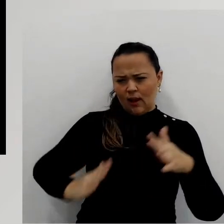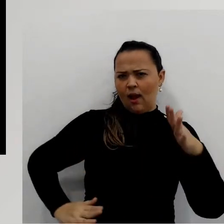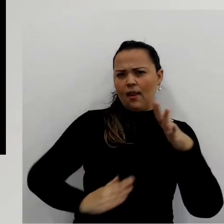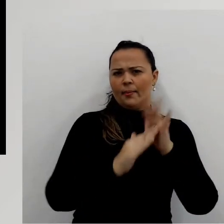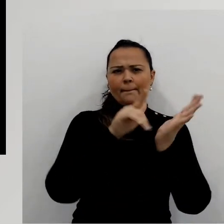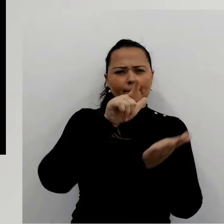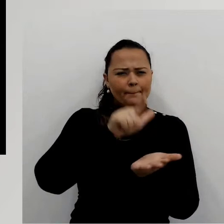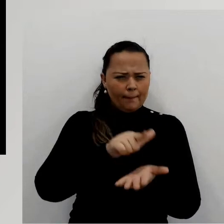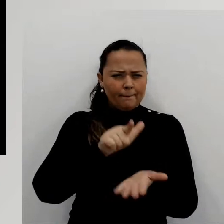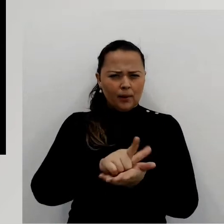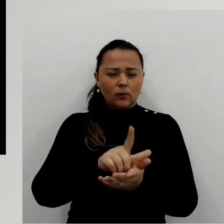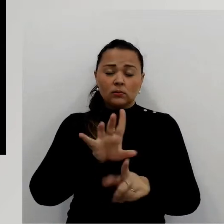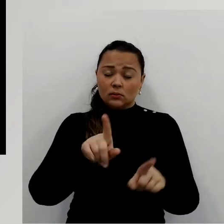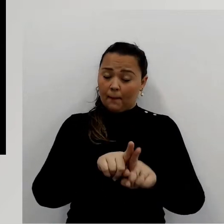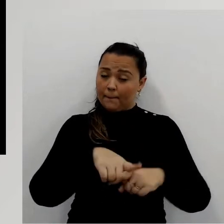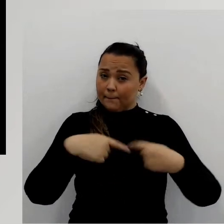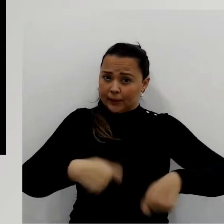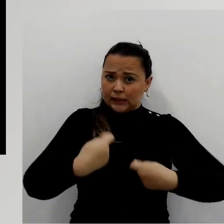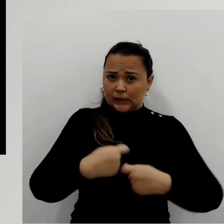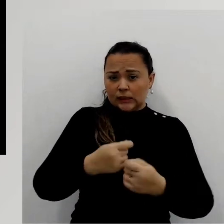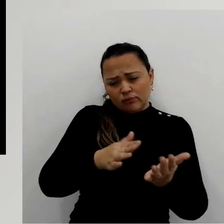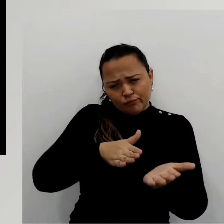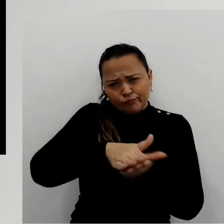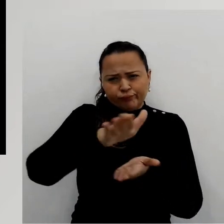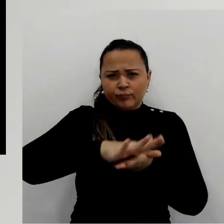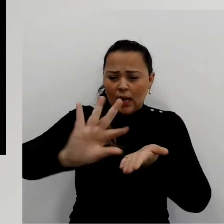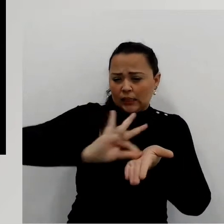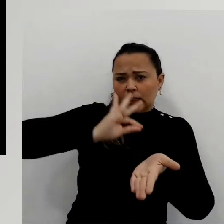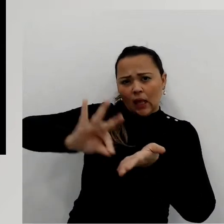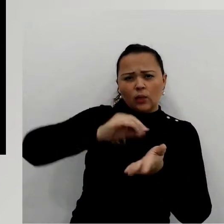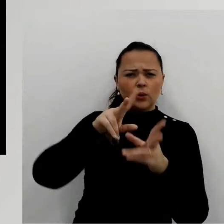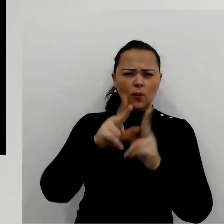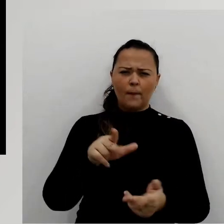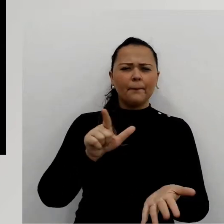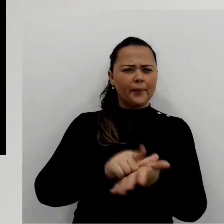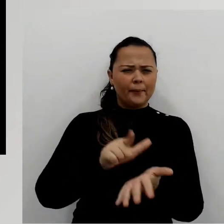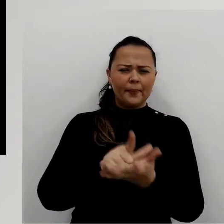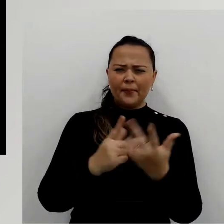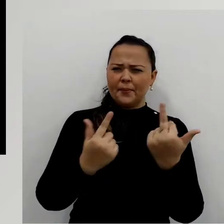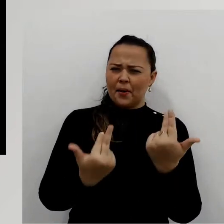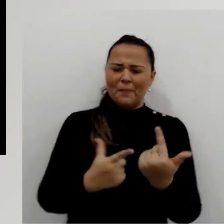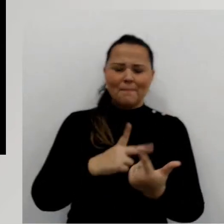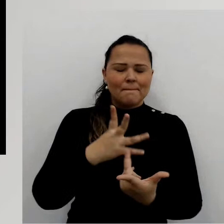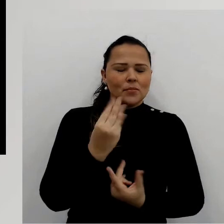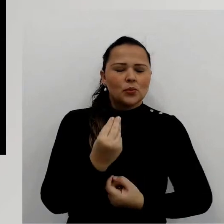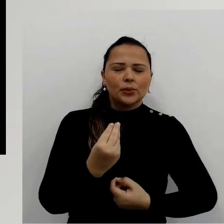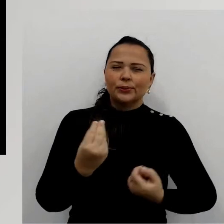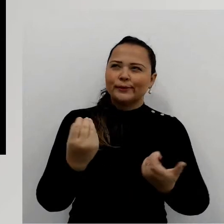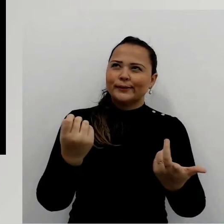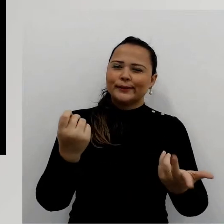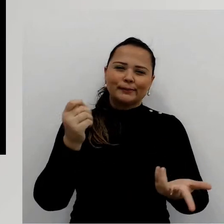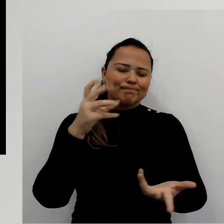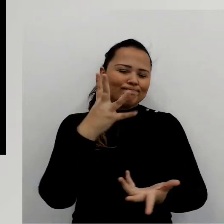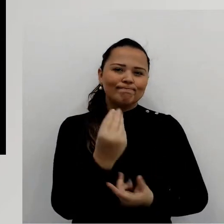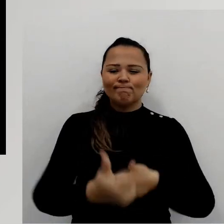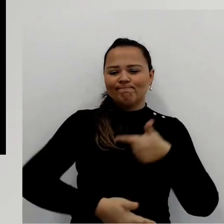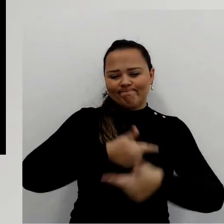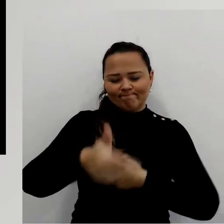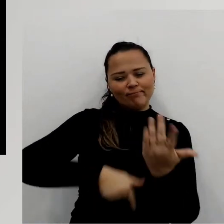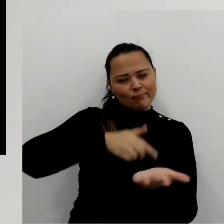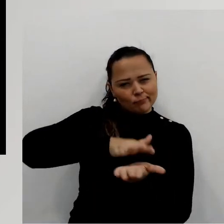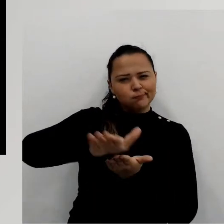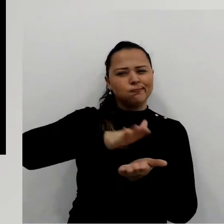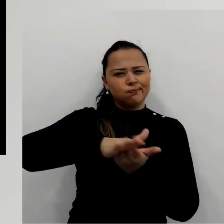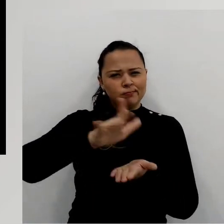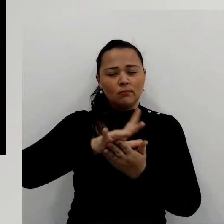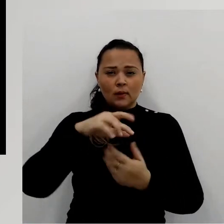signatures as well as pages. Many of the newer B1 and B2 printers are using inkjet.